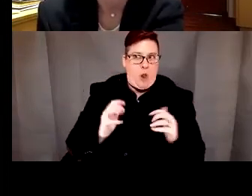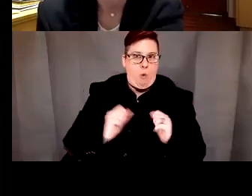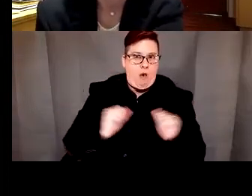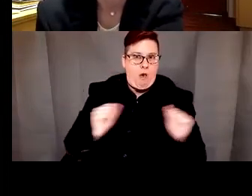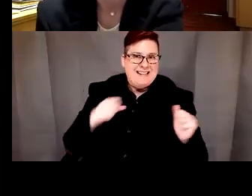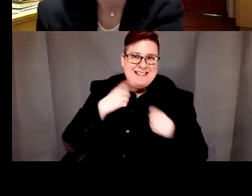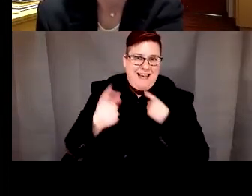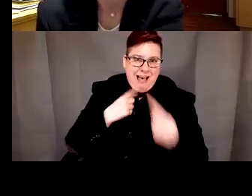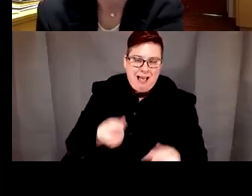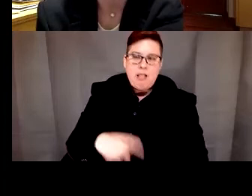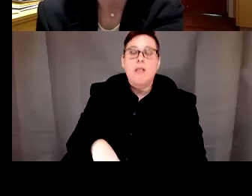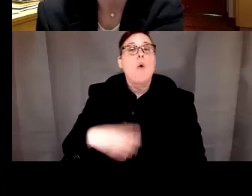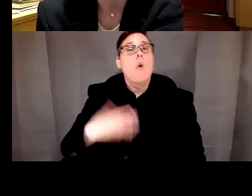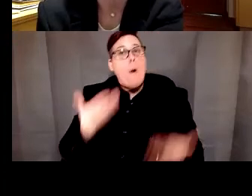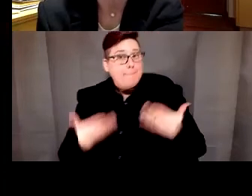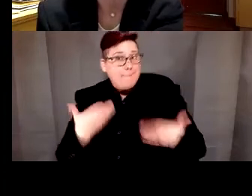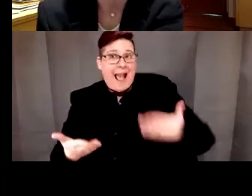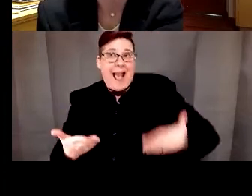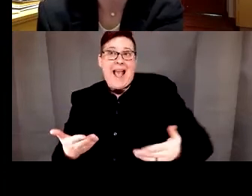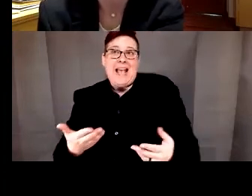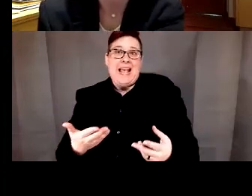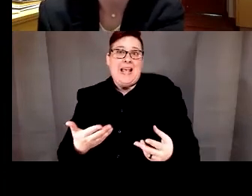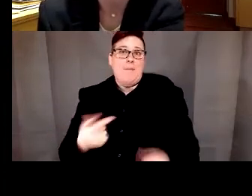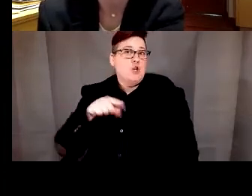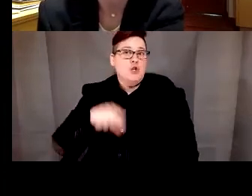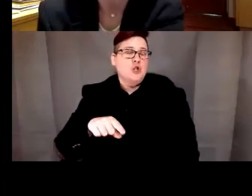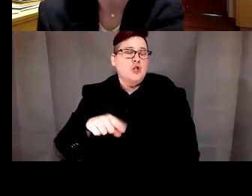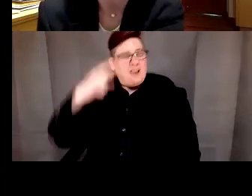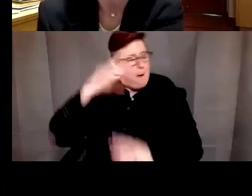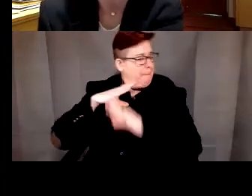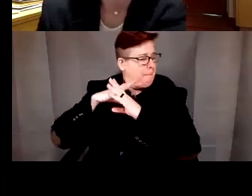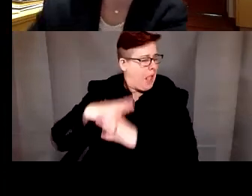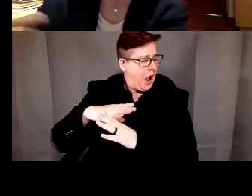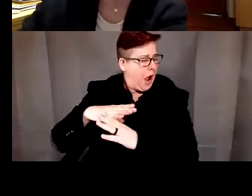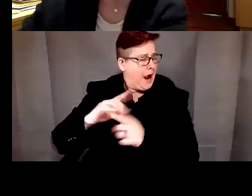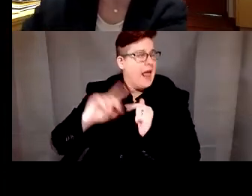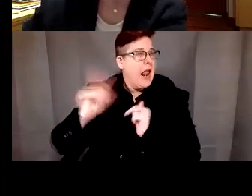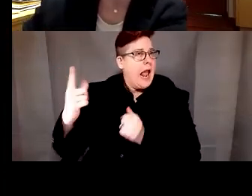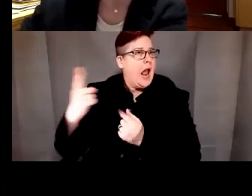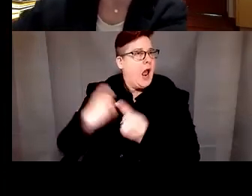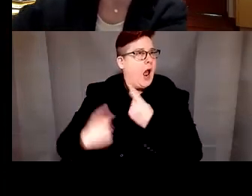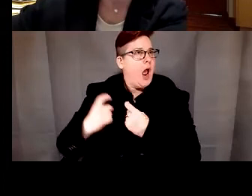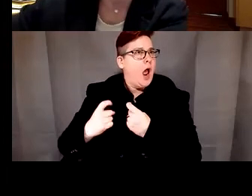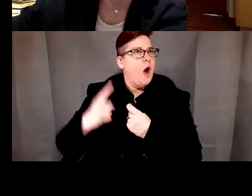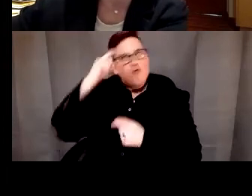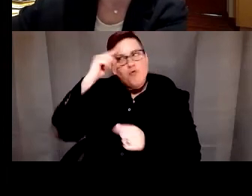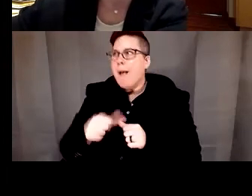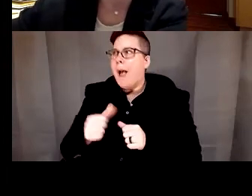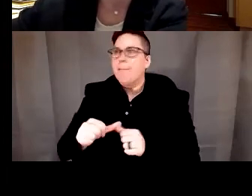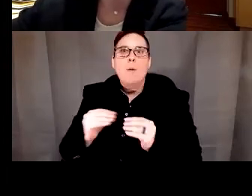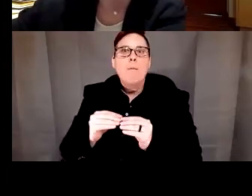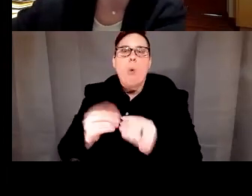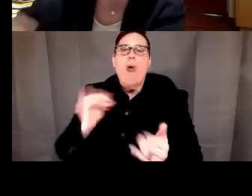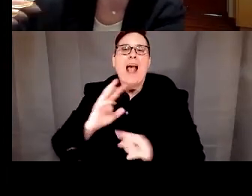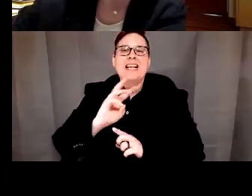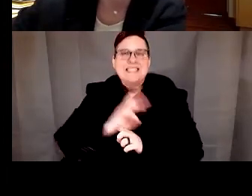it. It also may be that she just has blocked out all the memories of it. And as she's talking to people over, let's say, the course of 6